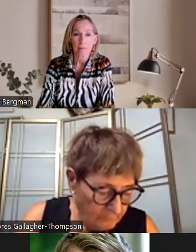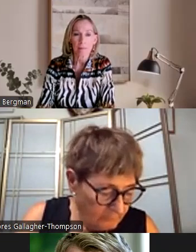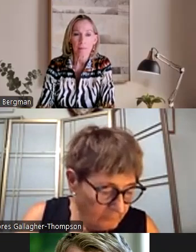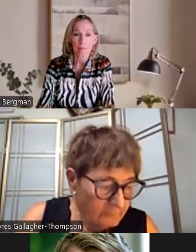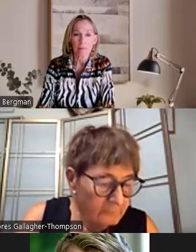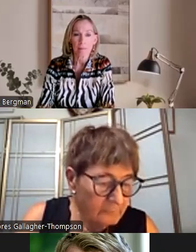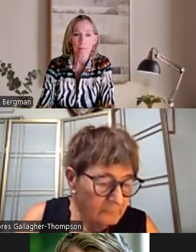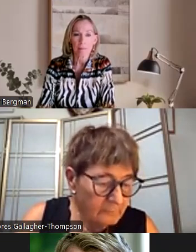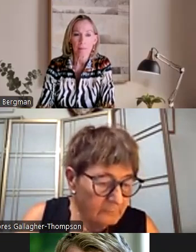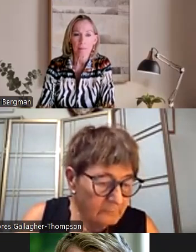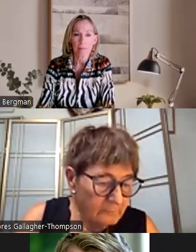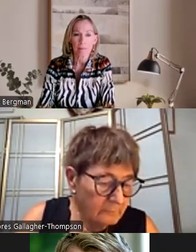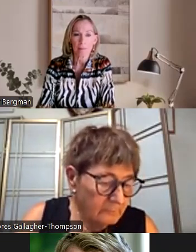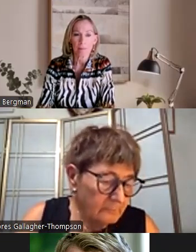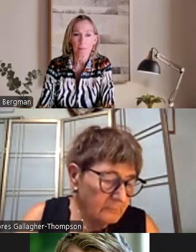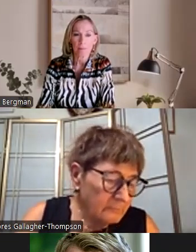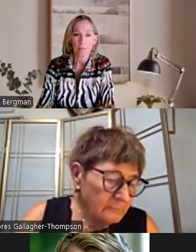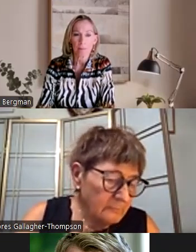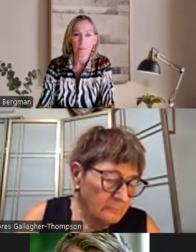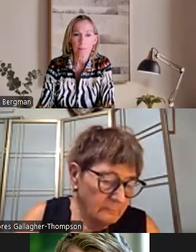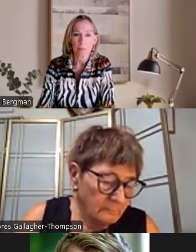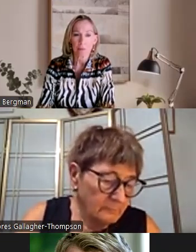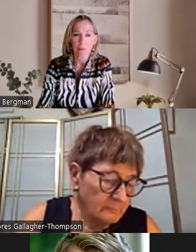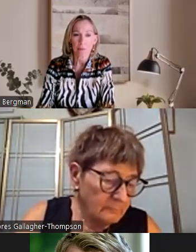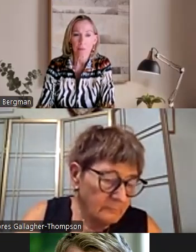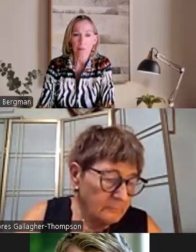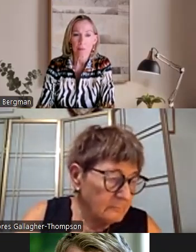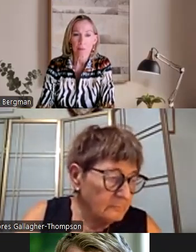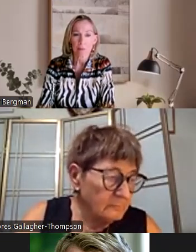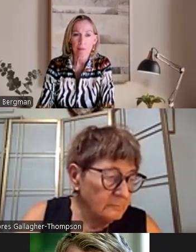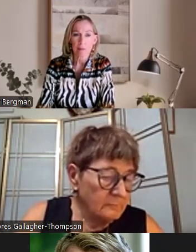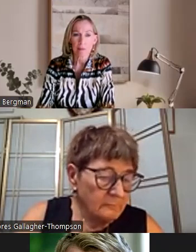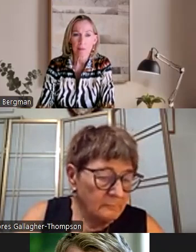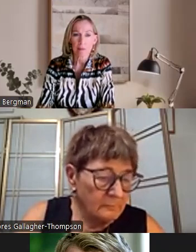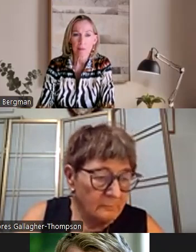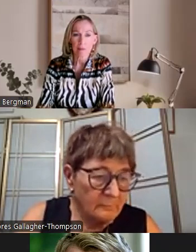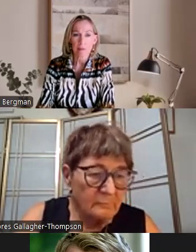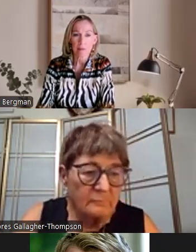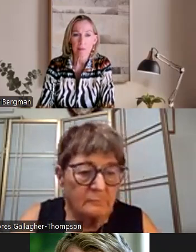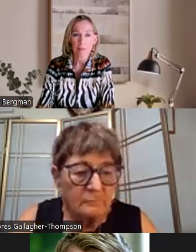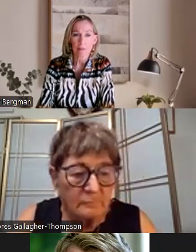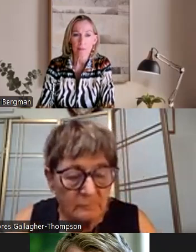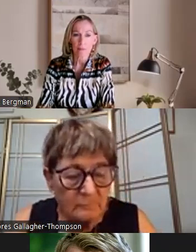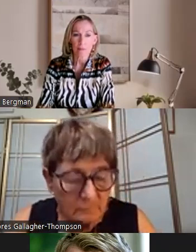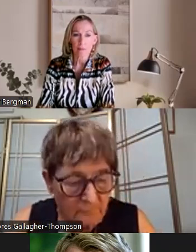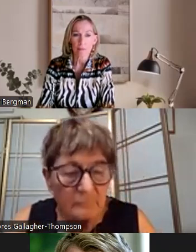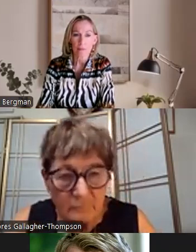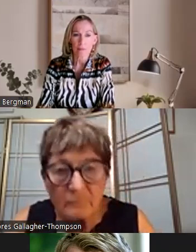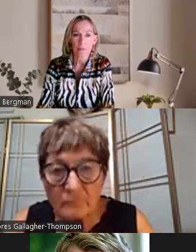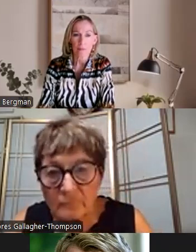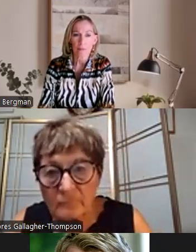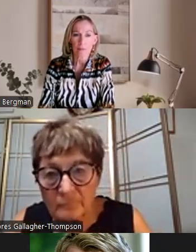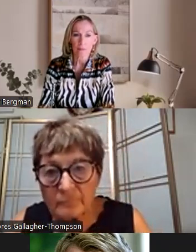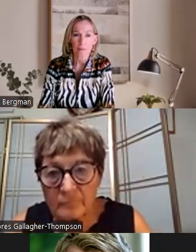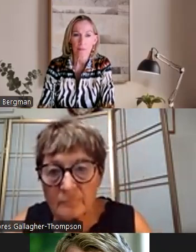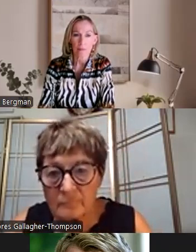referrals. But just to let you know that we're now seeing people from outside California and from Northern California because of the lack of services that are